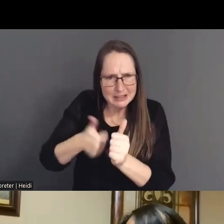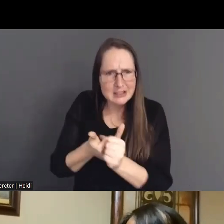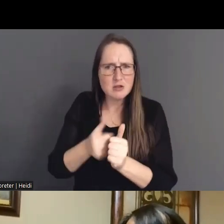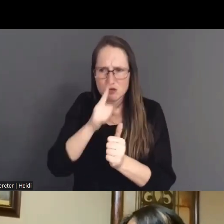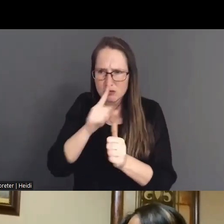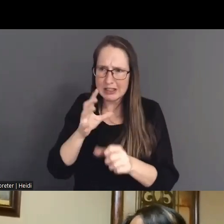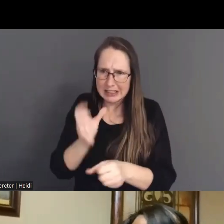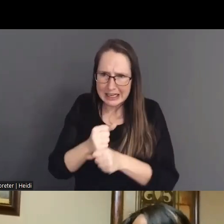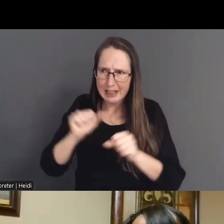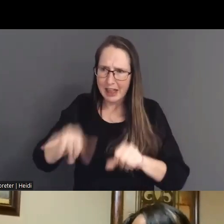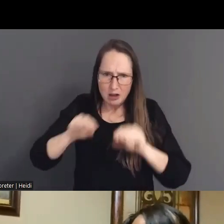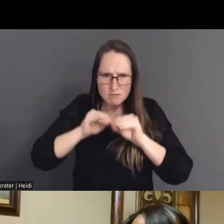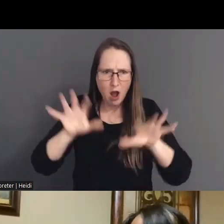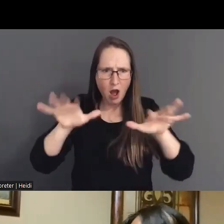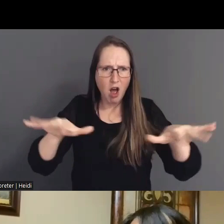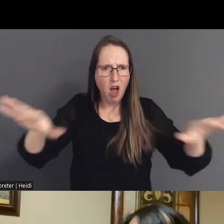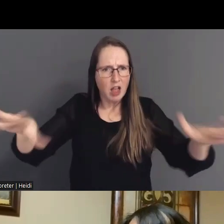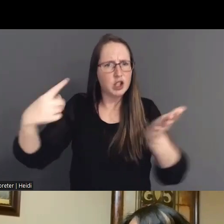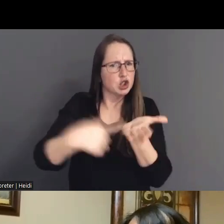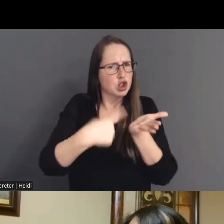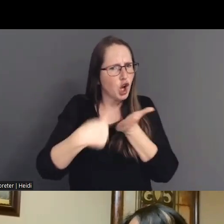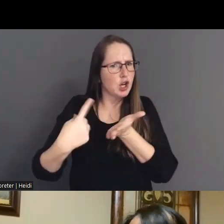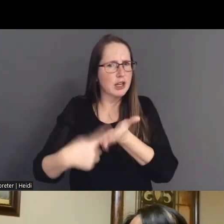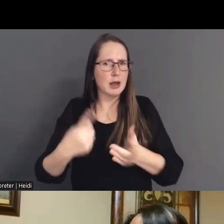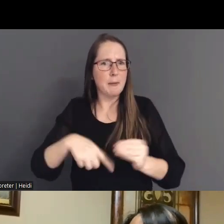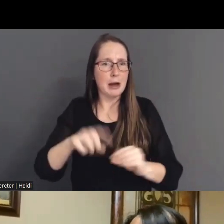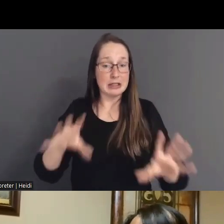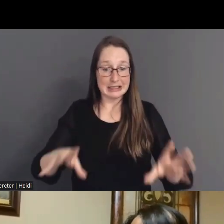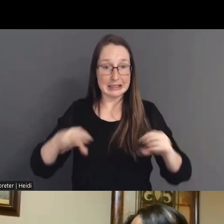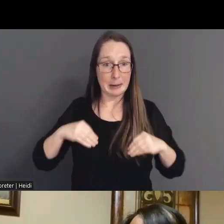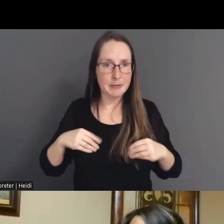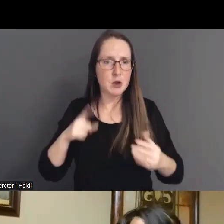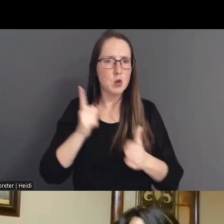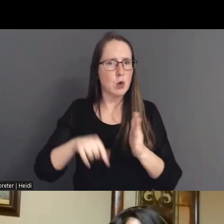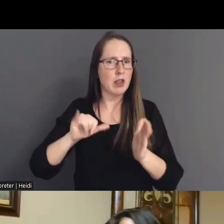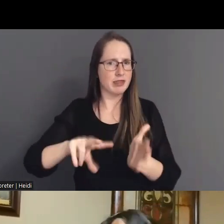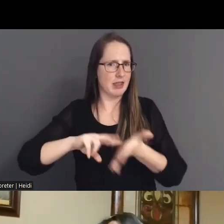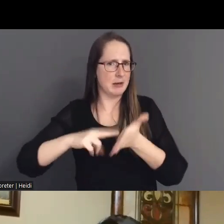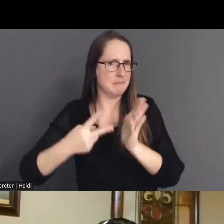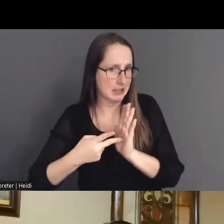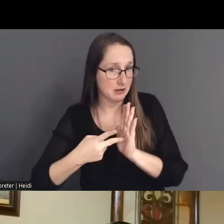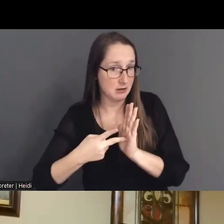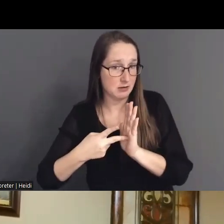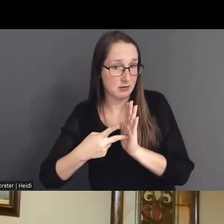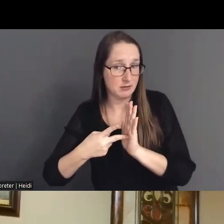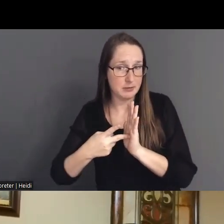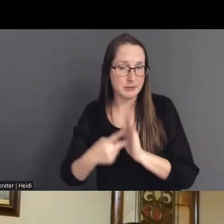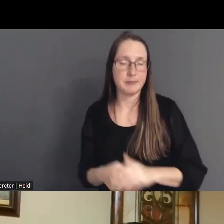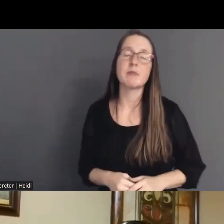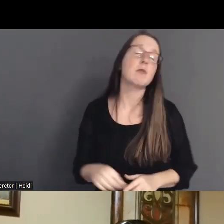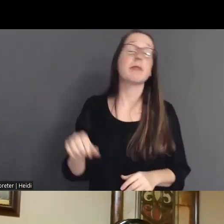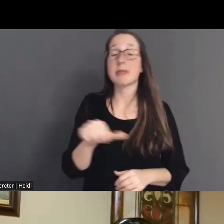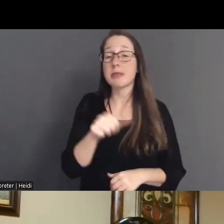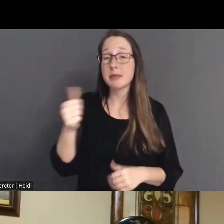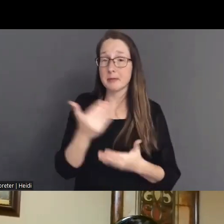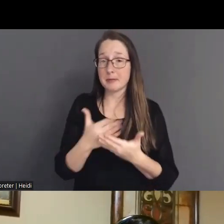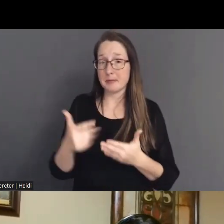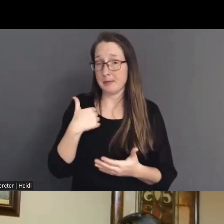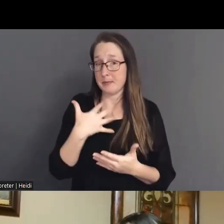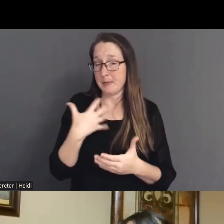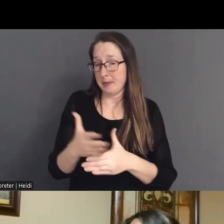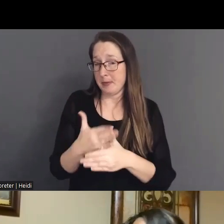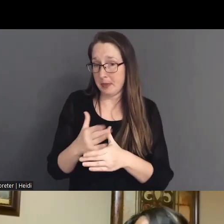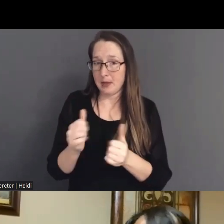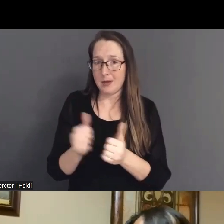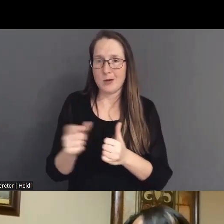it out there and talking about acceptance and what it means. The other thing I wanted to share with